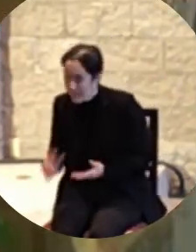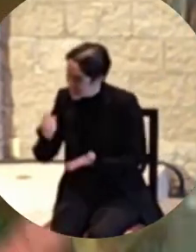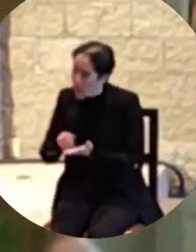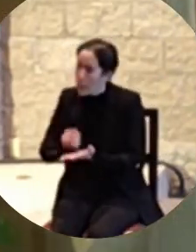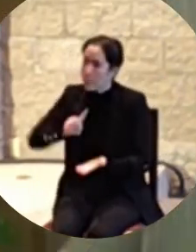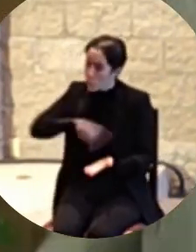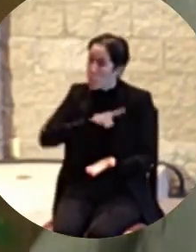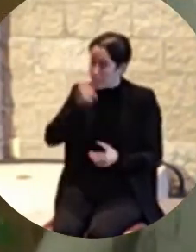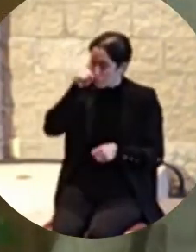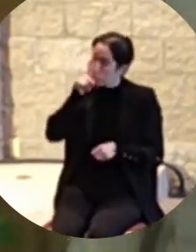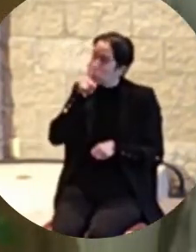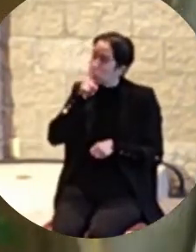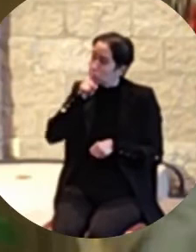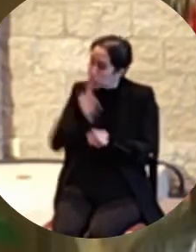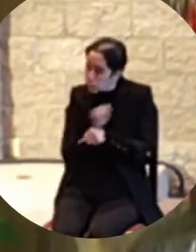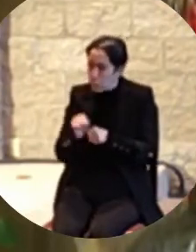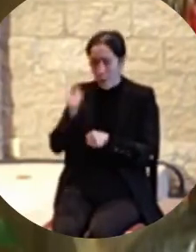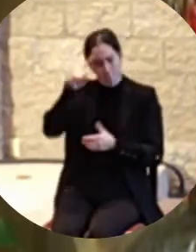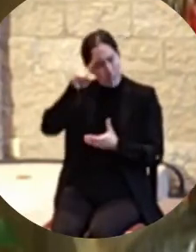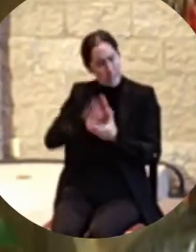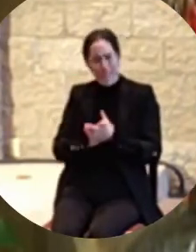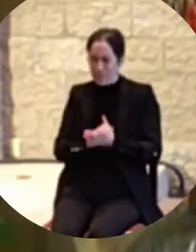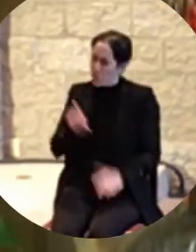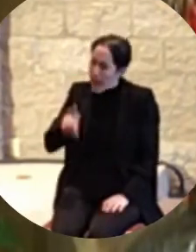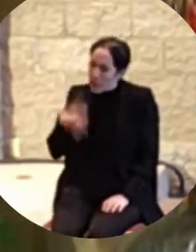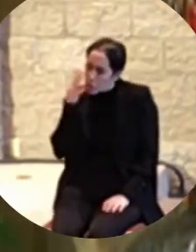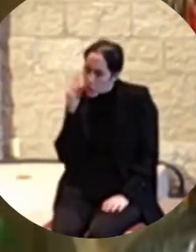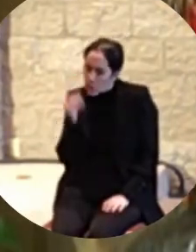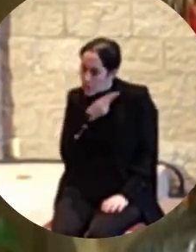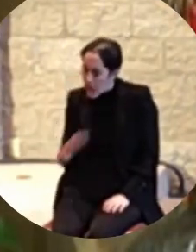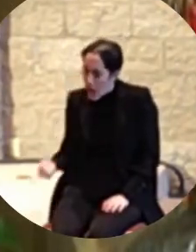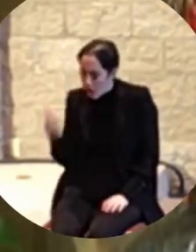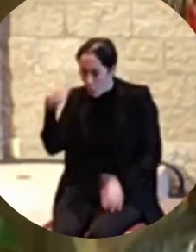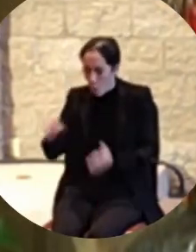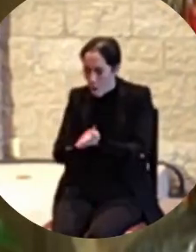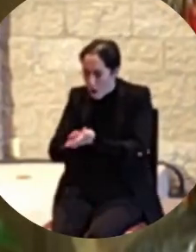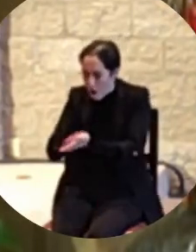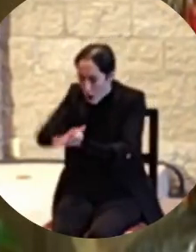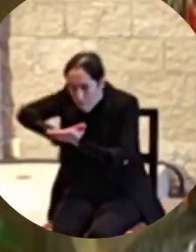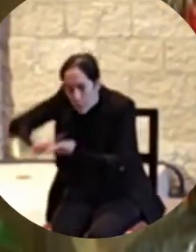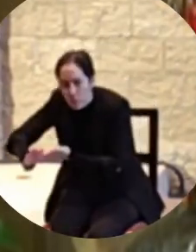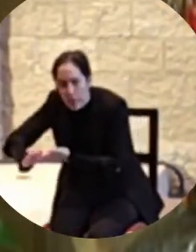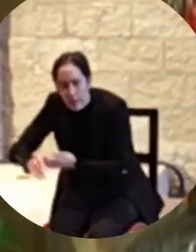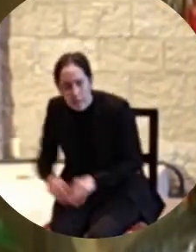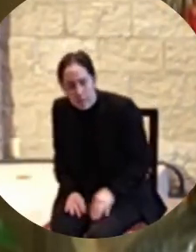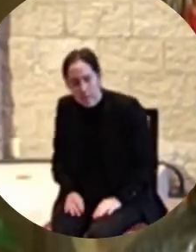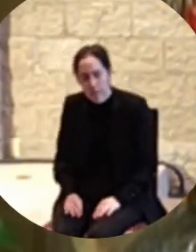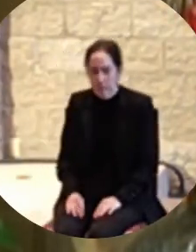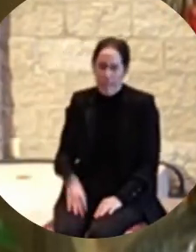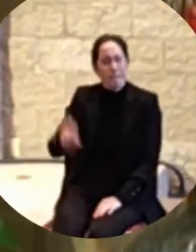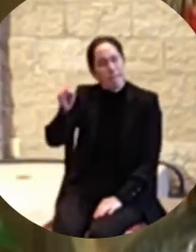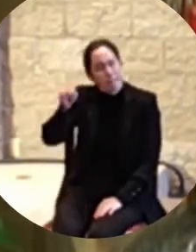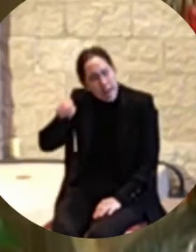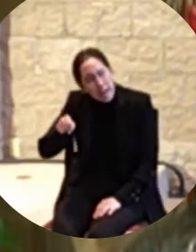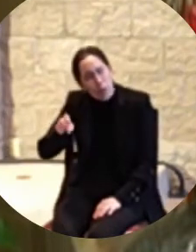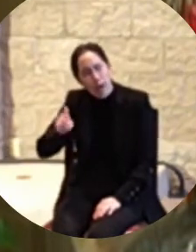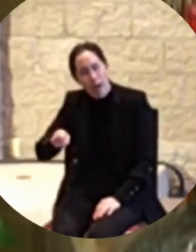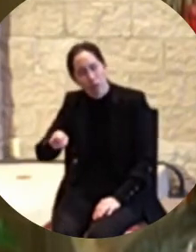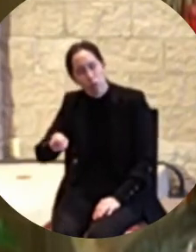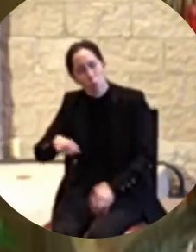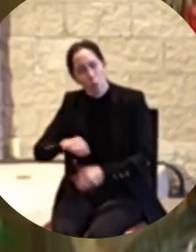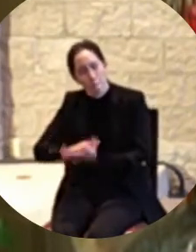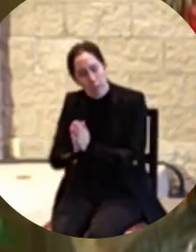hell. Yes, we have to go through hell for purification. But how many times do we have to go through it